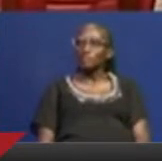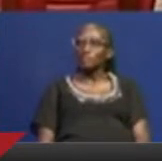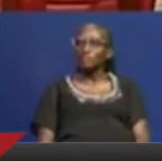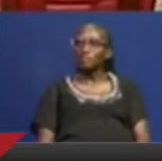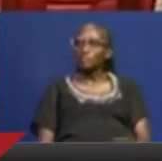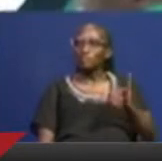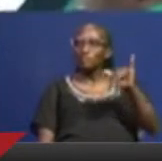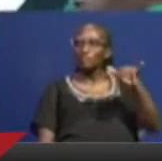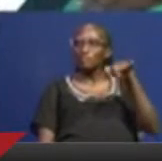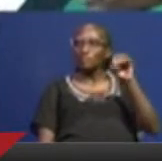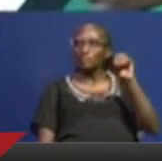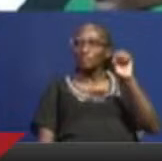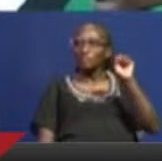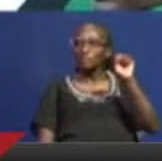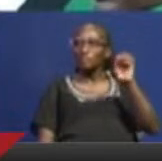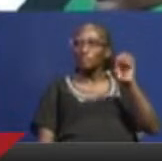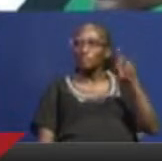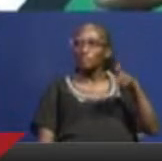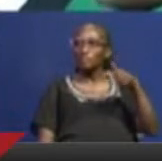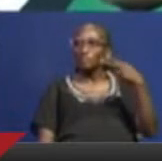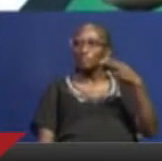Laisamis Joseph Lekuton.